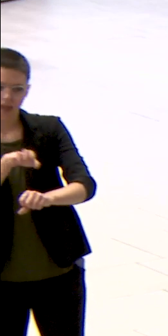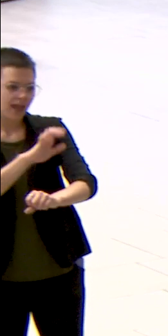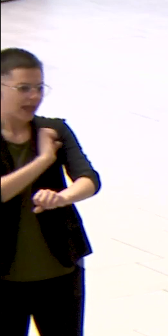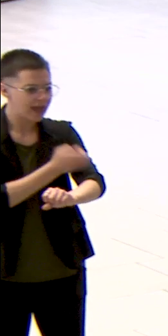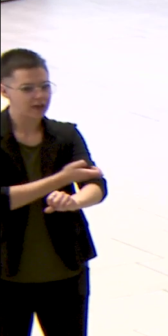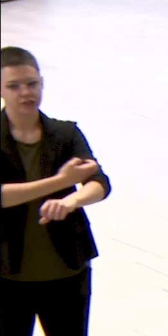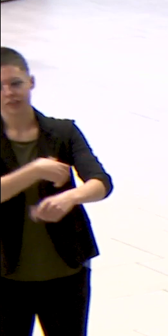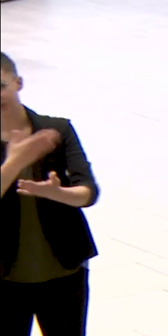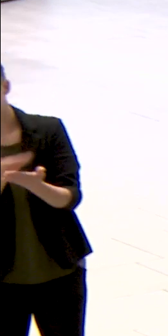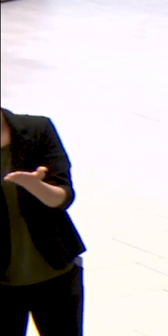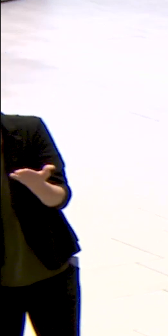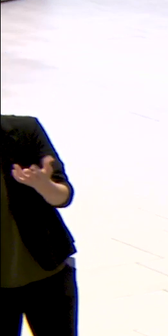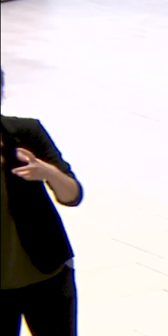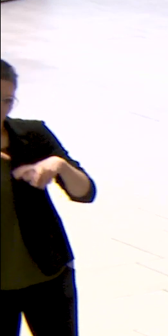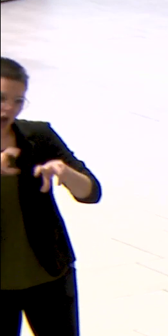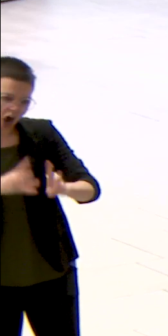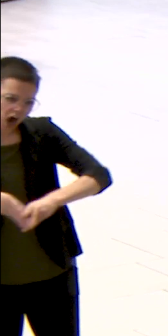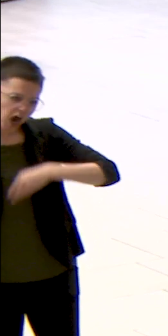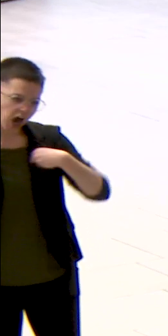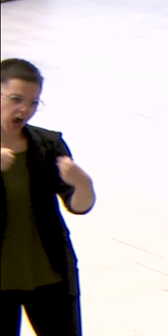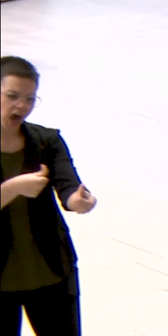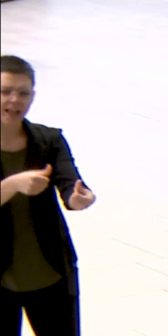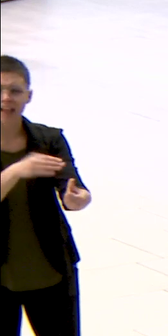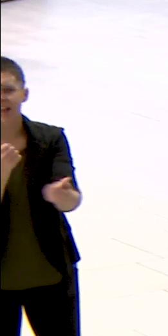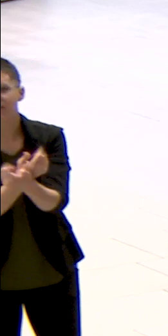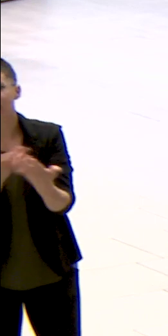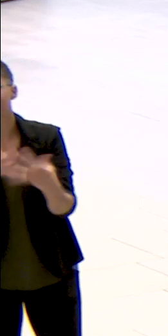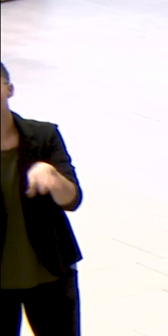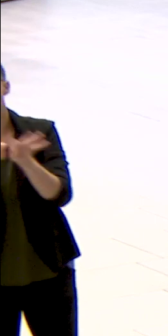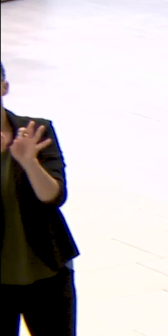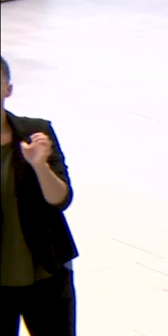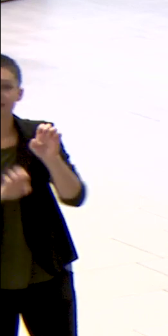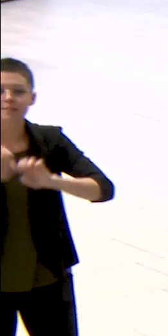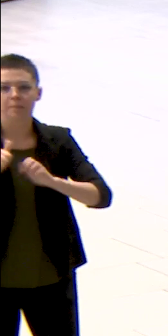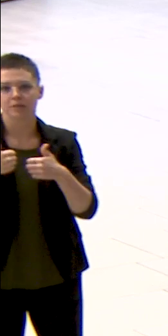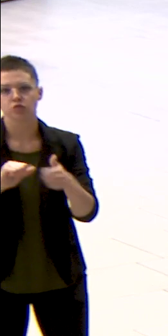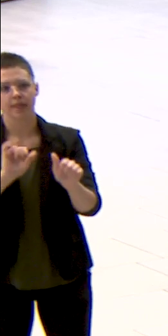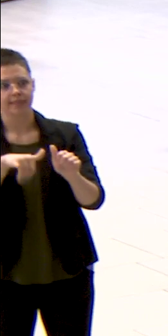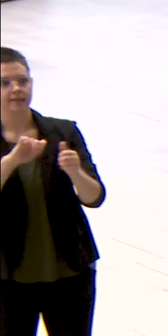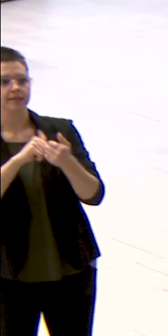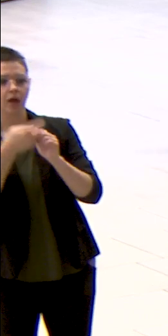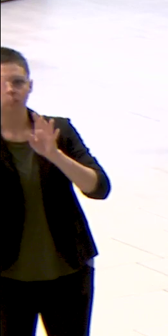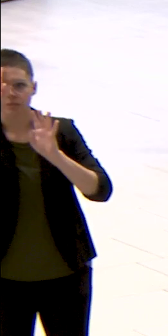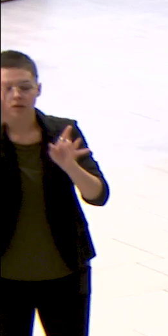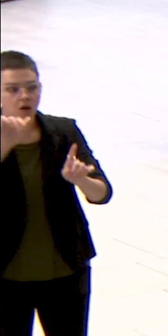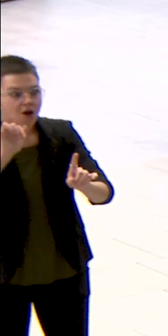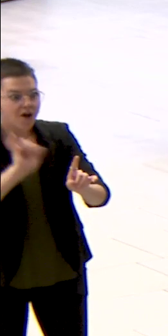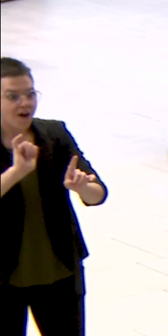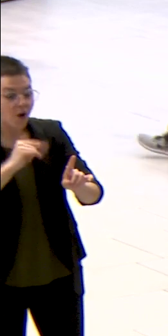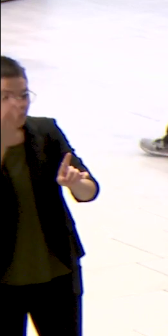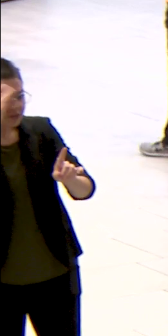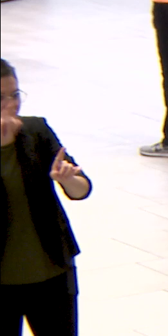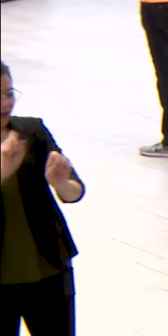and money into something. And absolutely everything is worth experimenting and trying, because that's how you innovate. That's how you will come upon the thing that you never thought was going to take